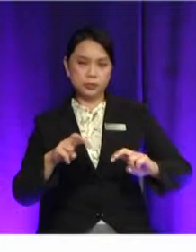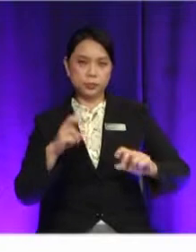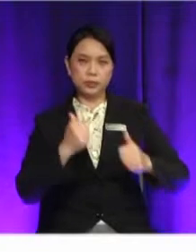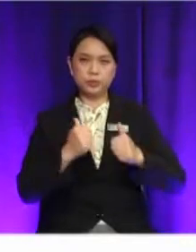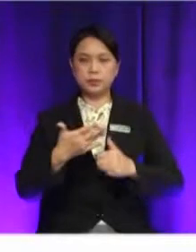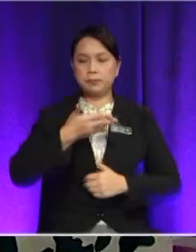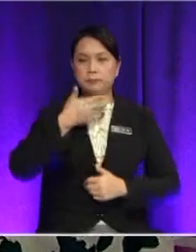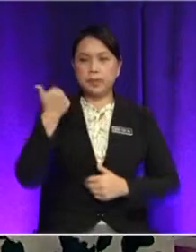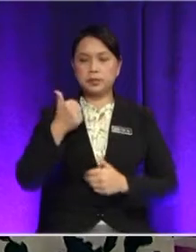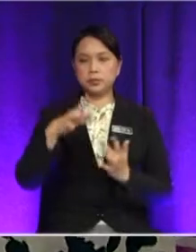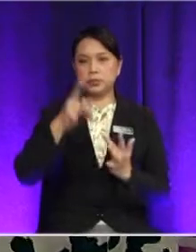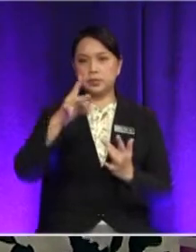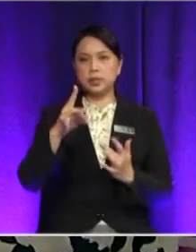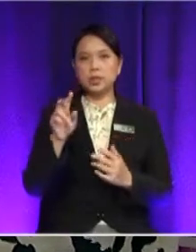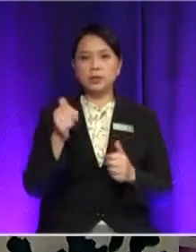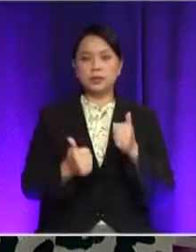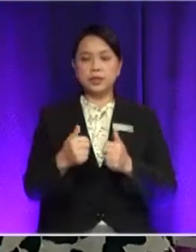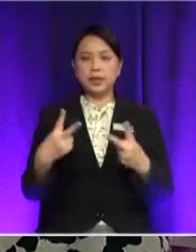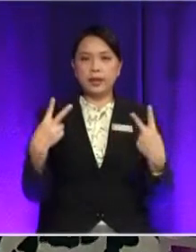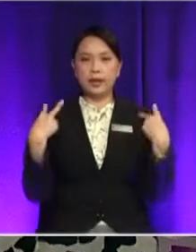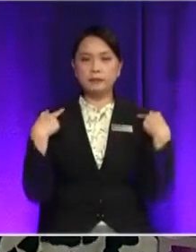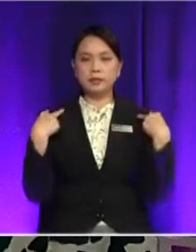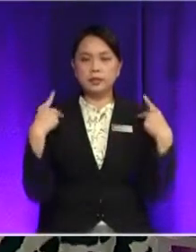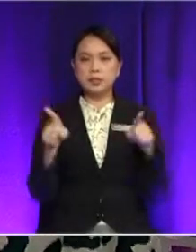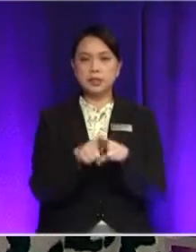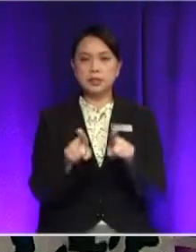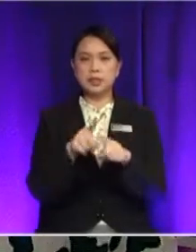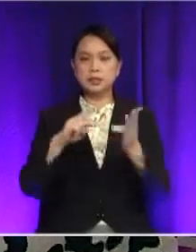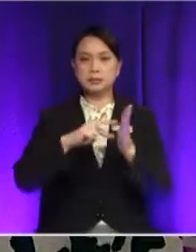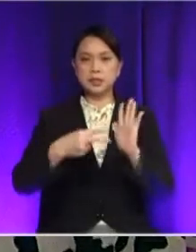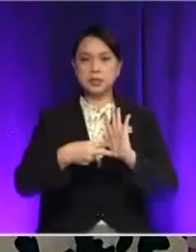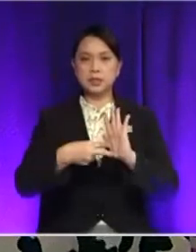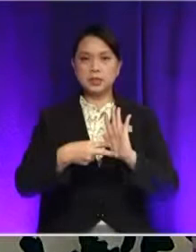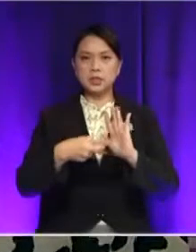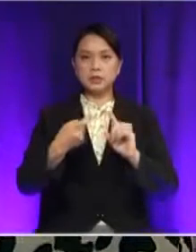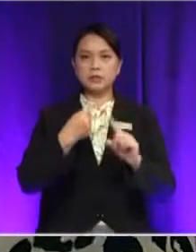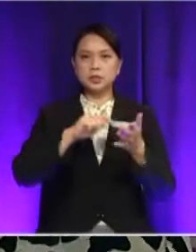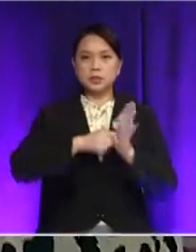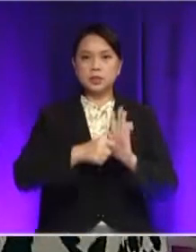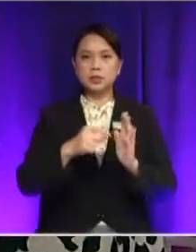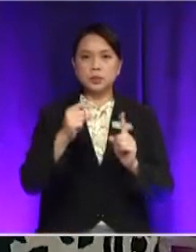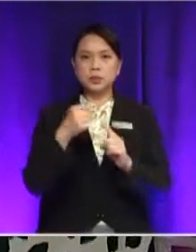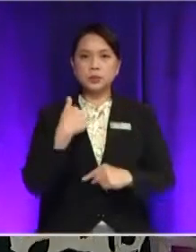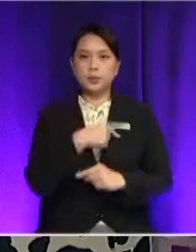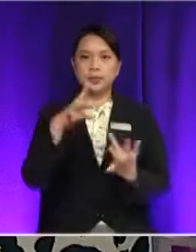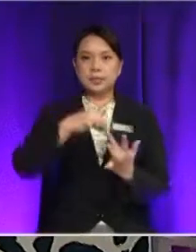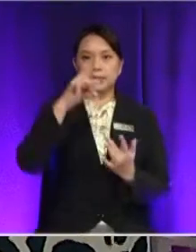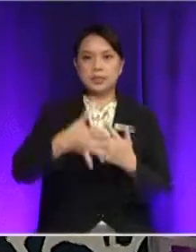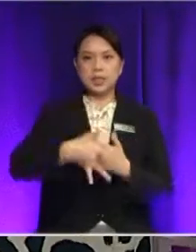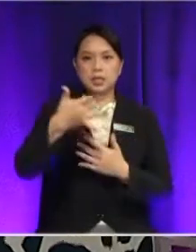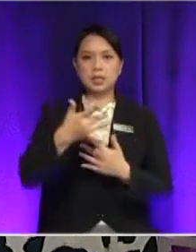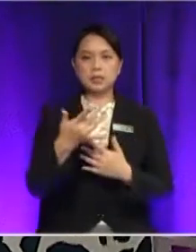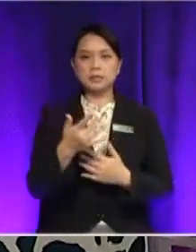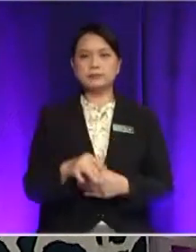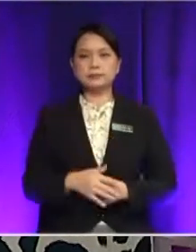a similar meaning keyword with the keywords that we have already selected earlier. So now, who wants to make a guess? What can